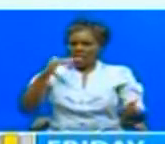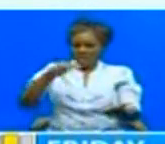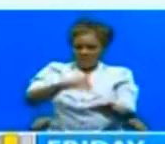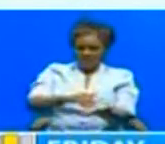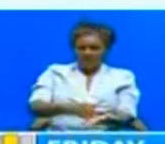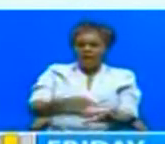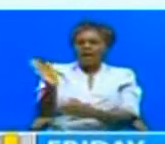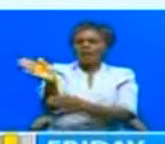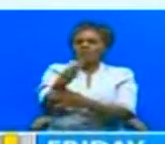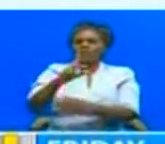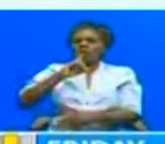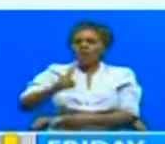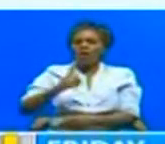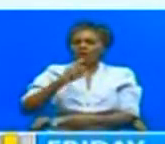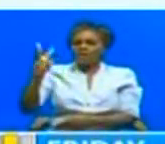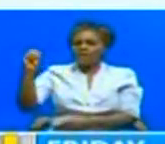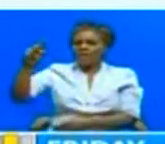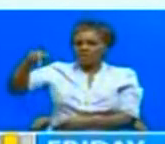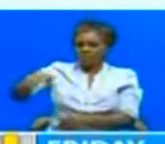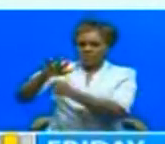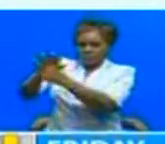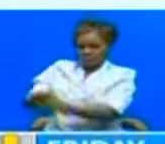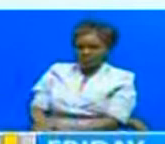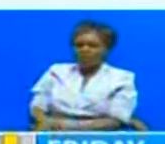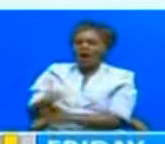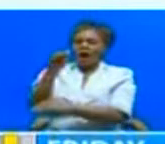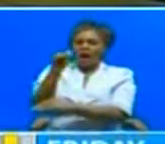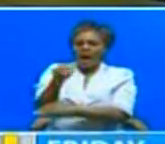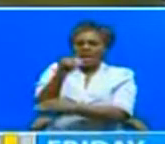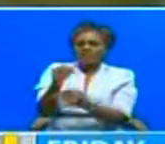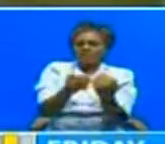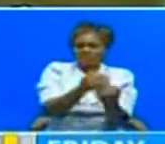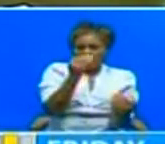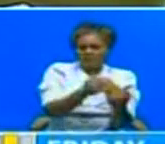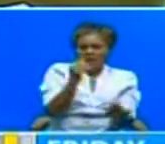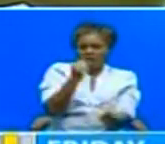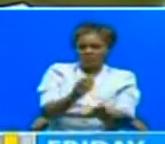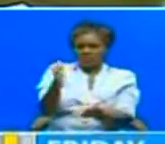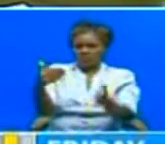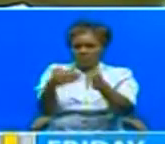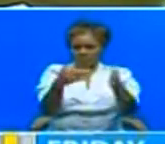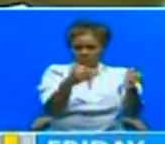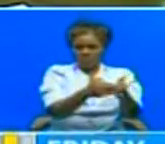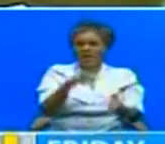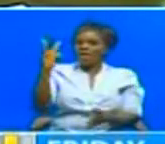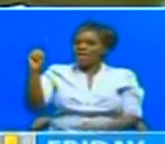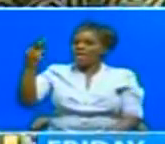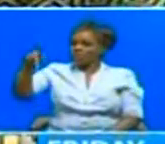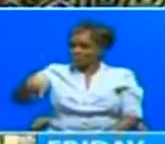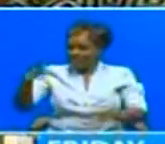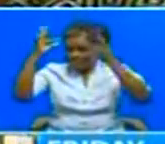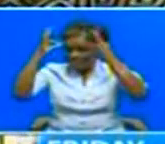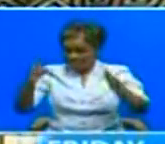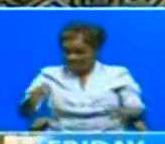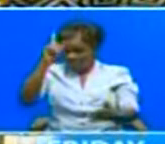where the ambassador warned against MPs twisting and asking for favors from her office. Denied these favors, the MPs resolved to